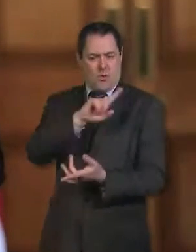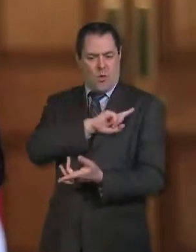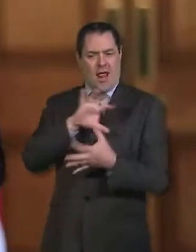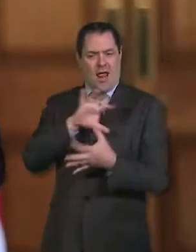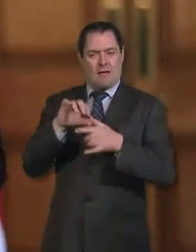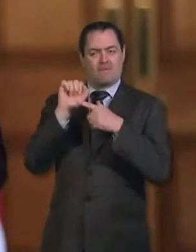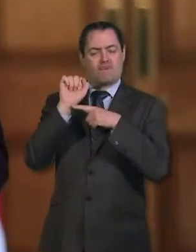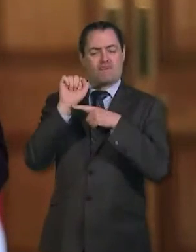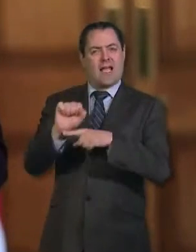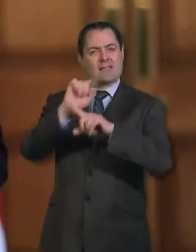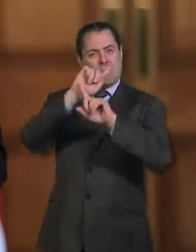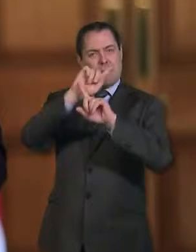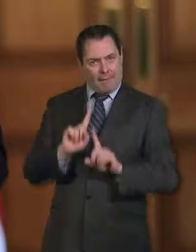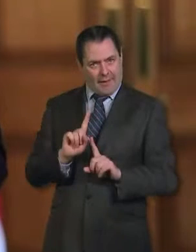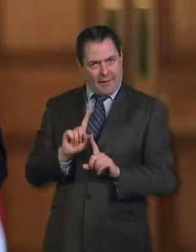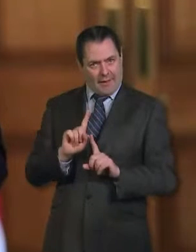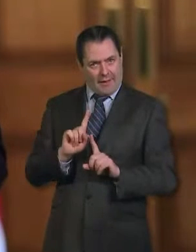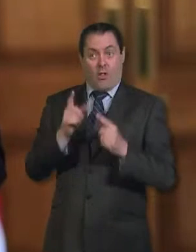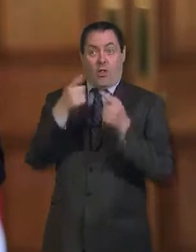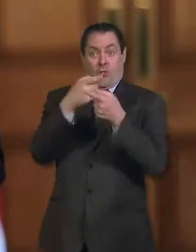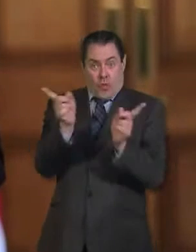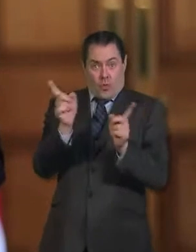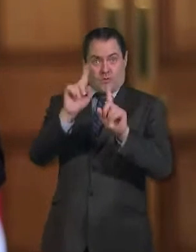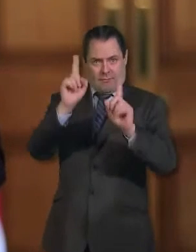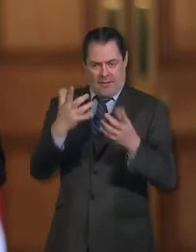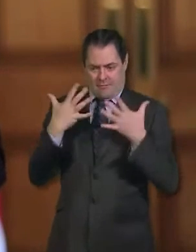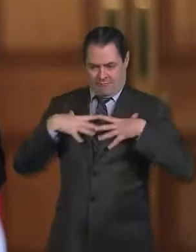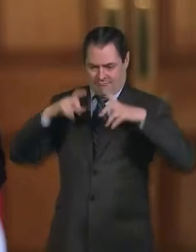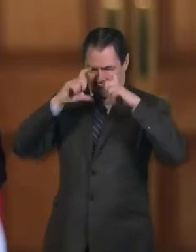us. And we'll do that for